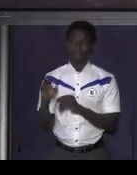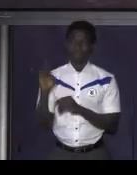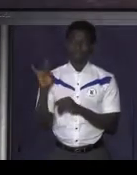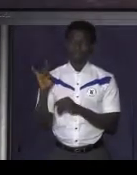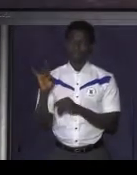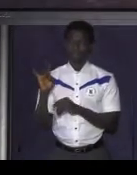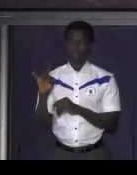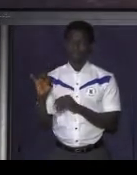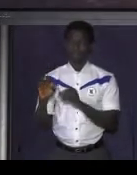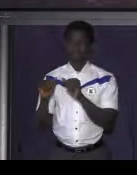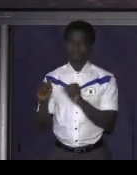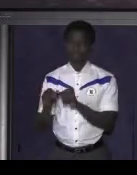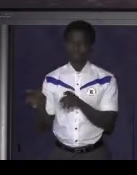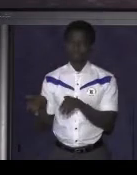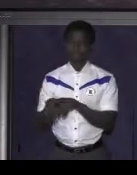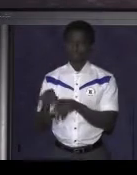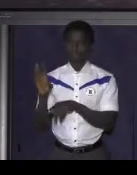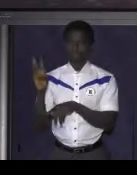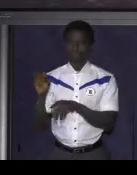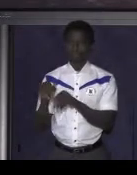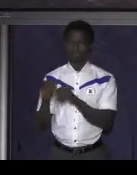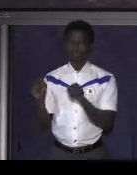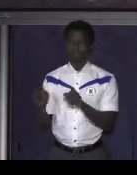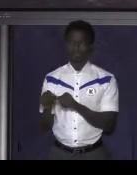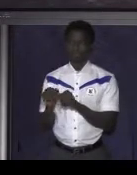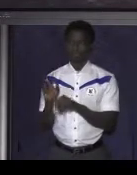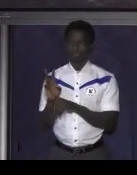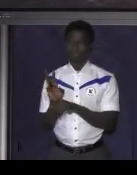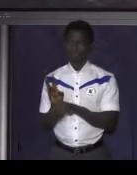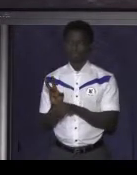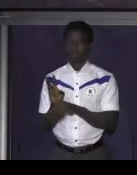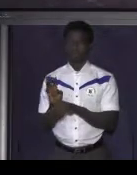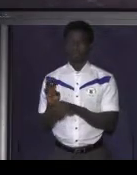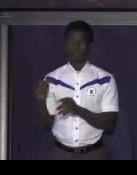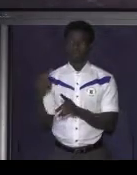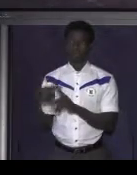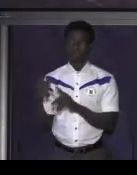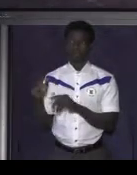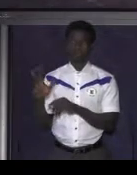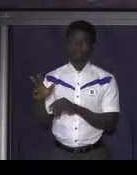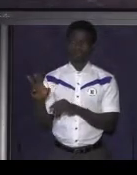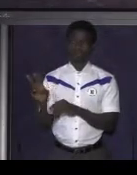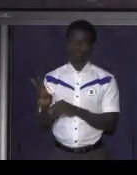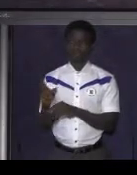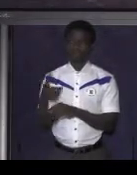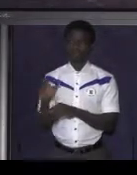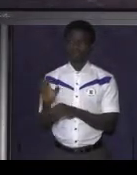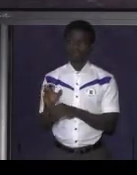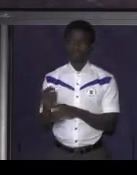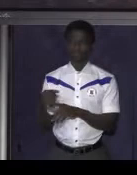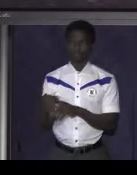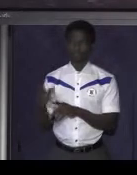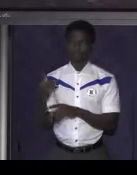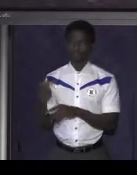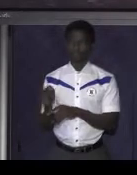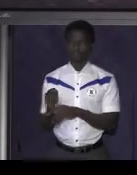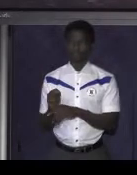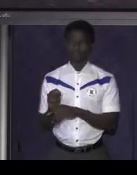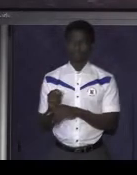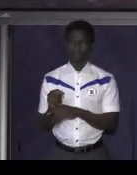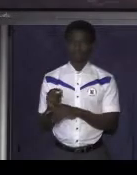is 64 plus 36, and that is 100. But the